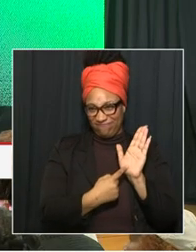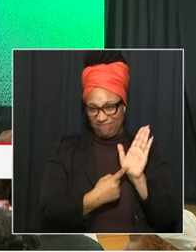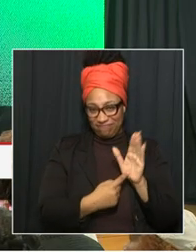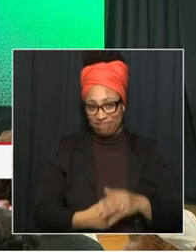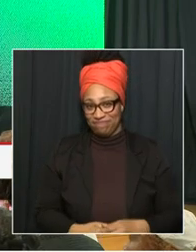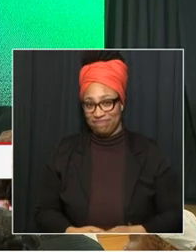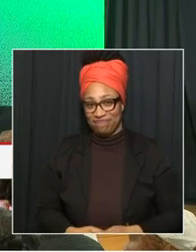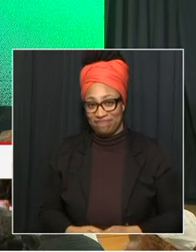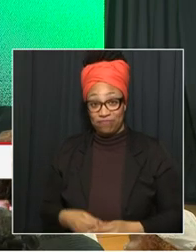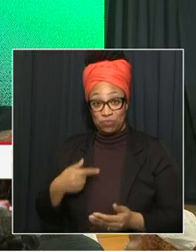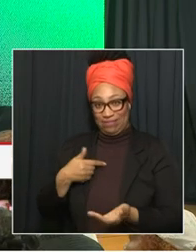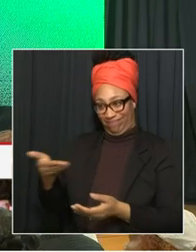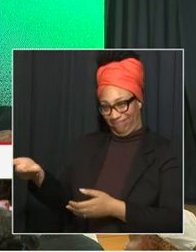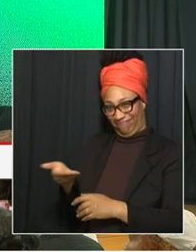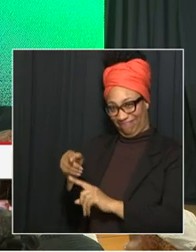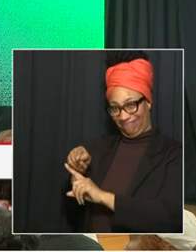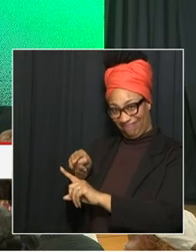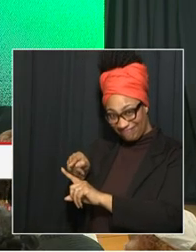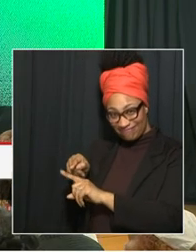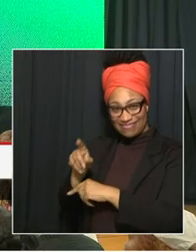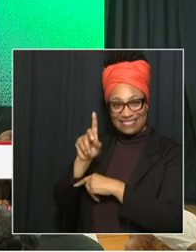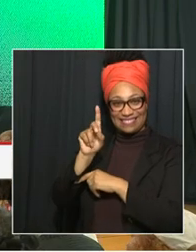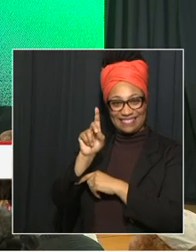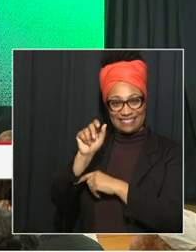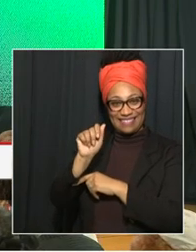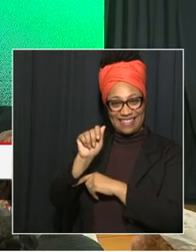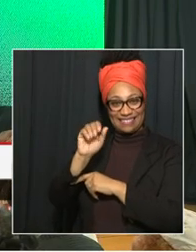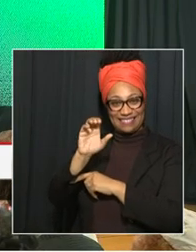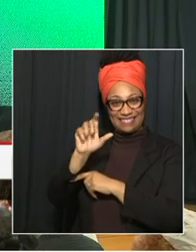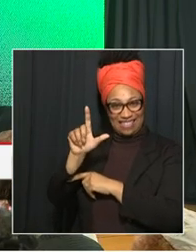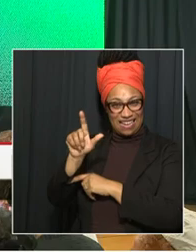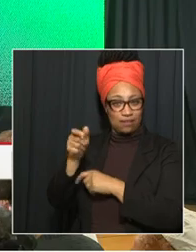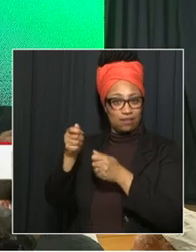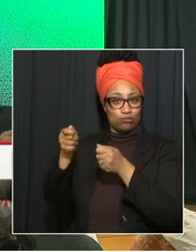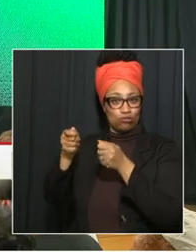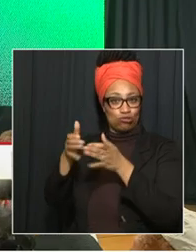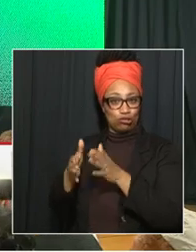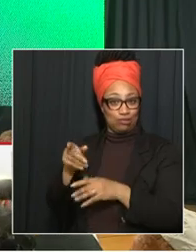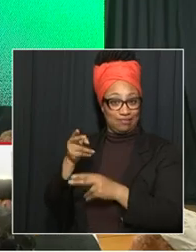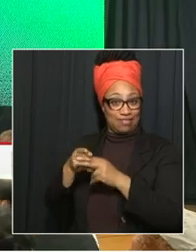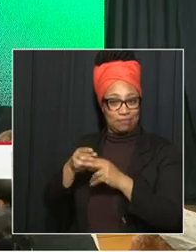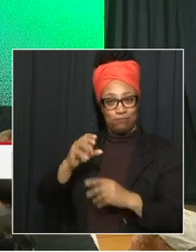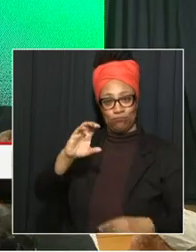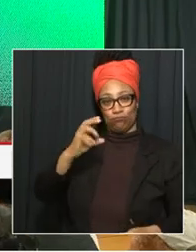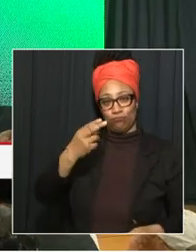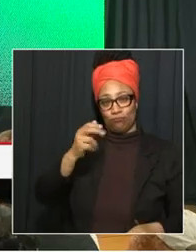for the Department of Aging and Community Living, Sharon Hines.